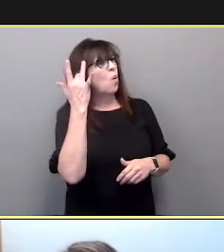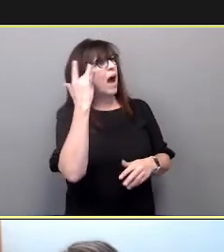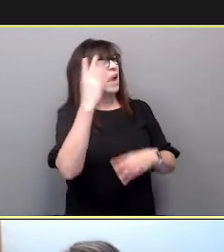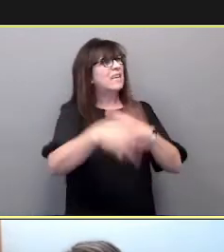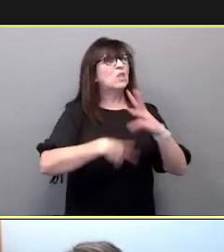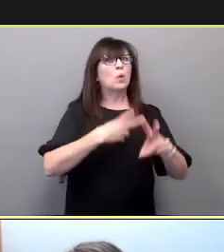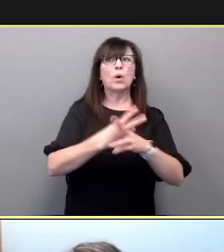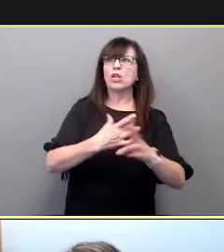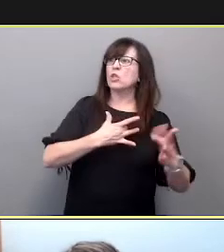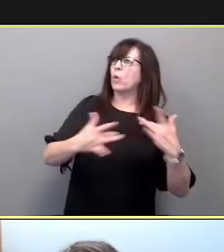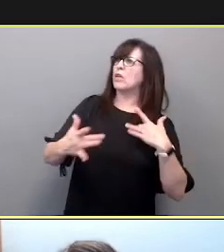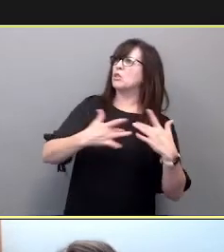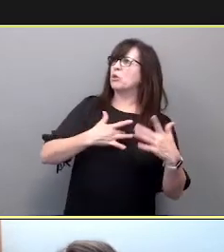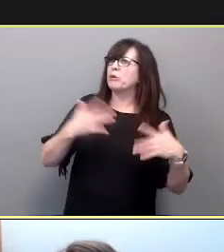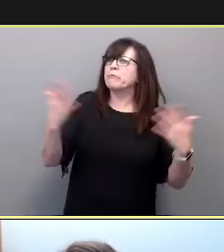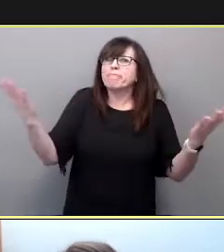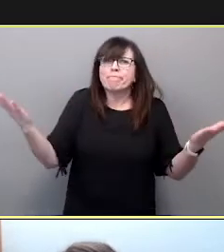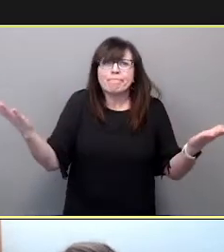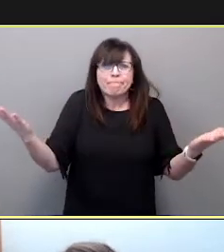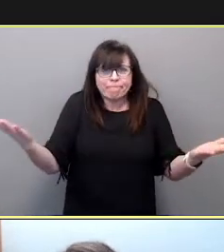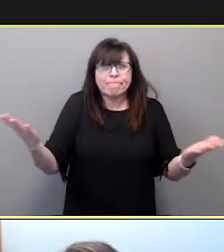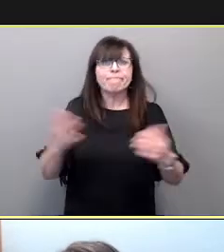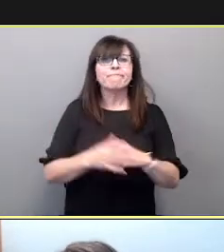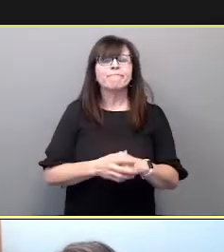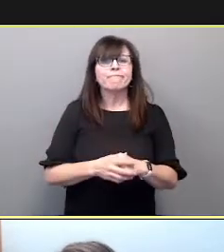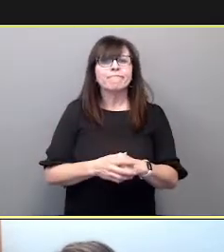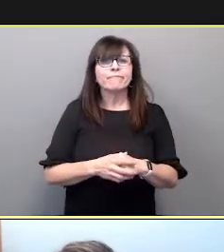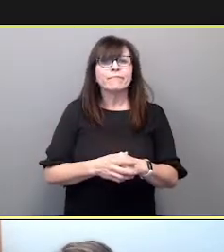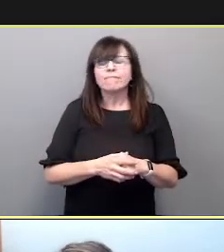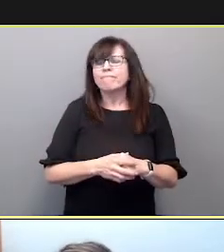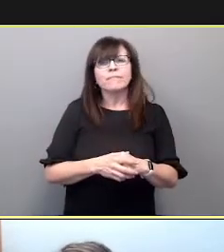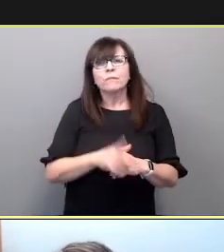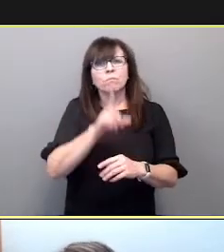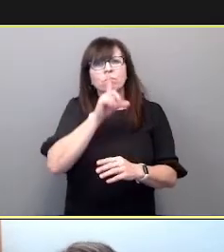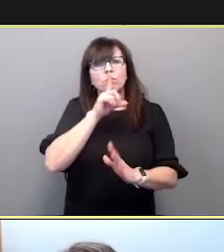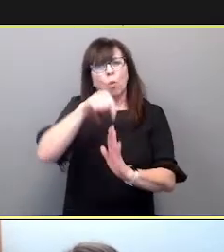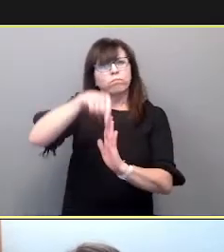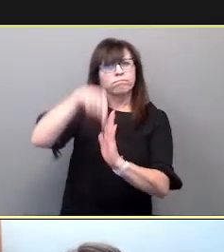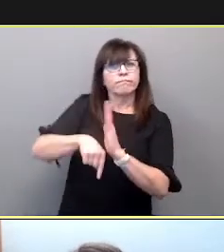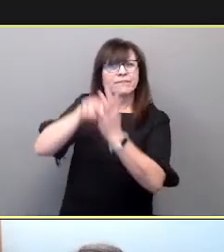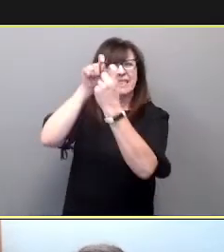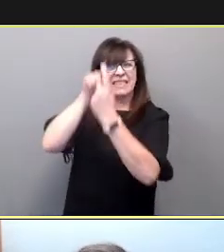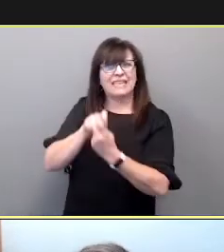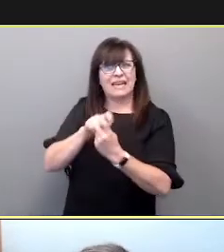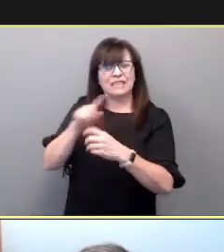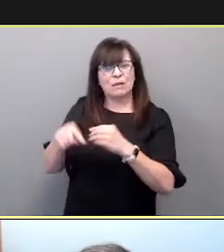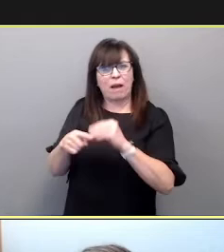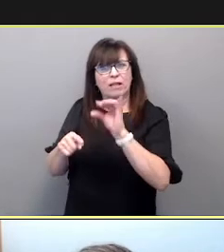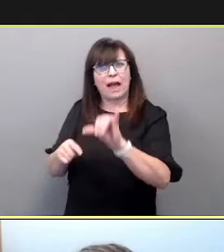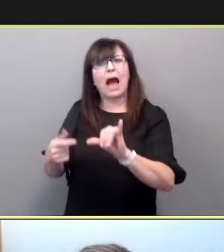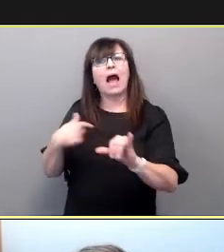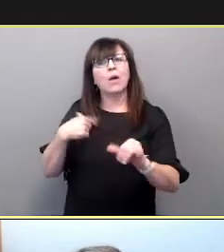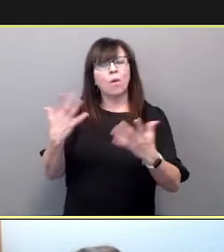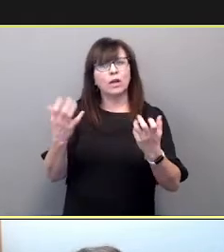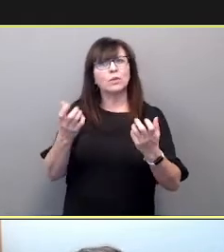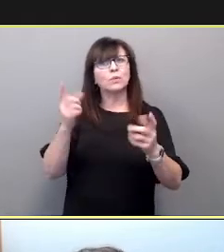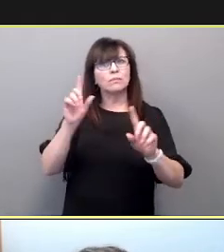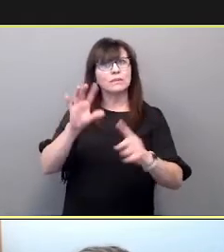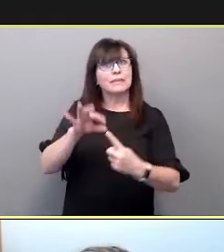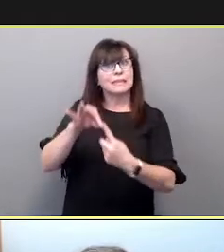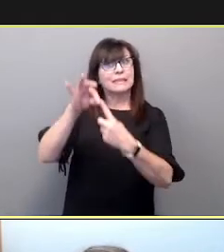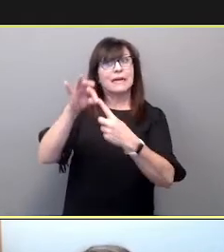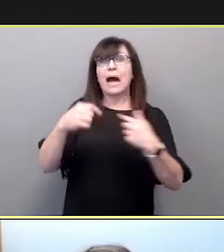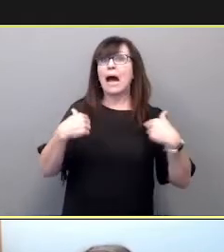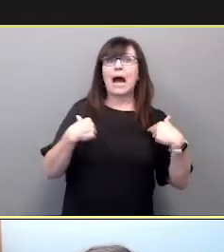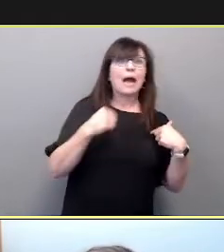so concerned? And I don't think we'll go into a lot of details, and I always want to make a disclaimer that I'm certainly